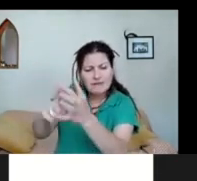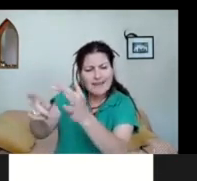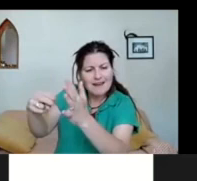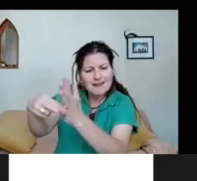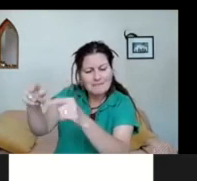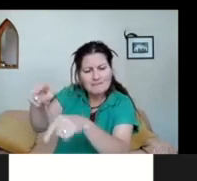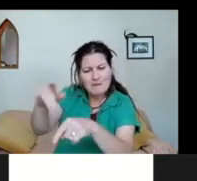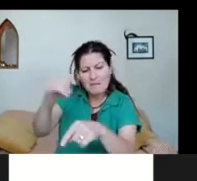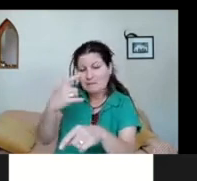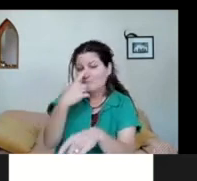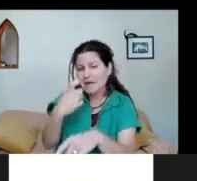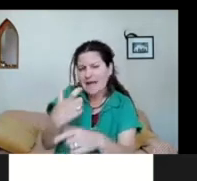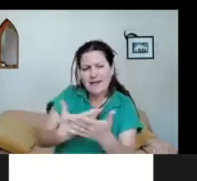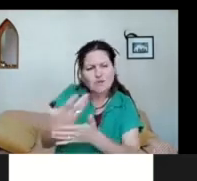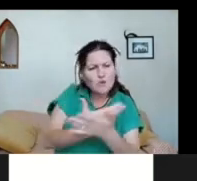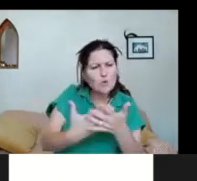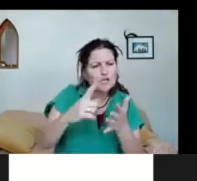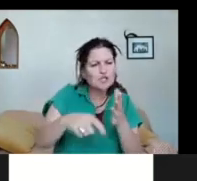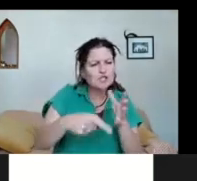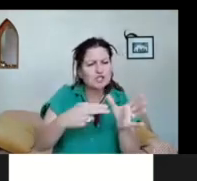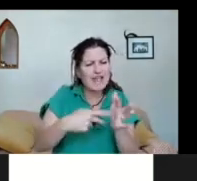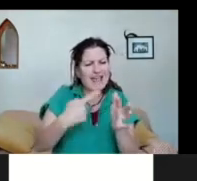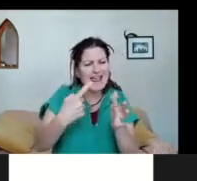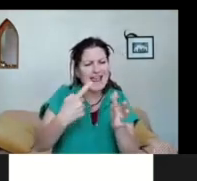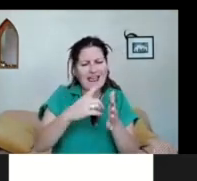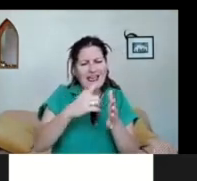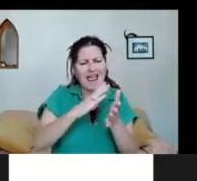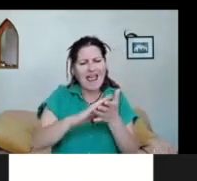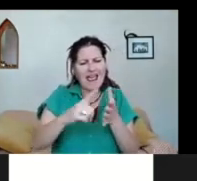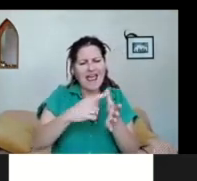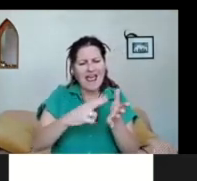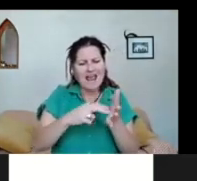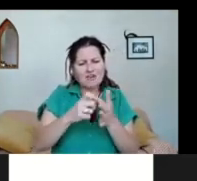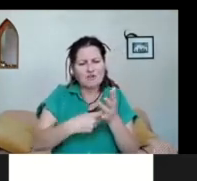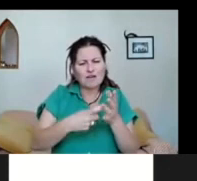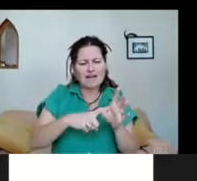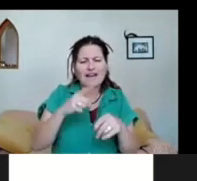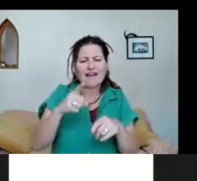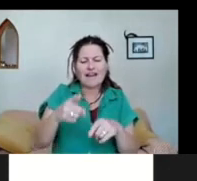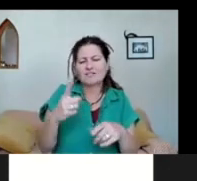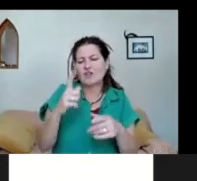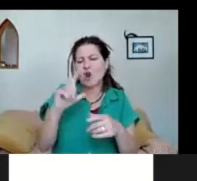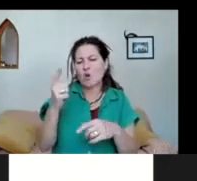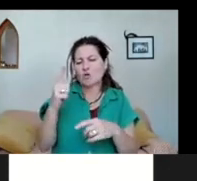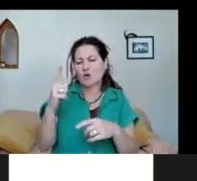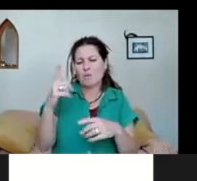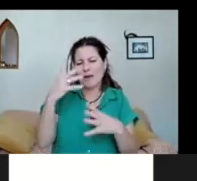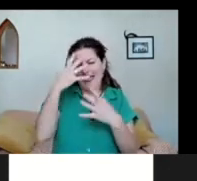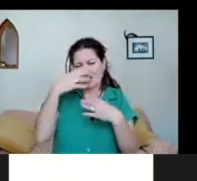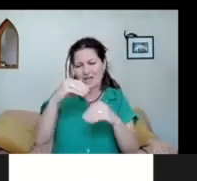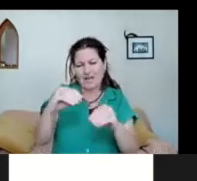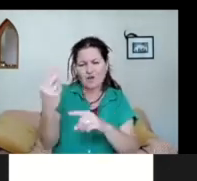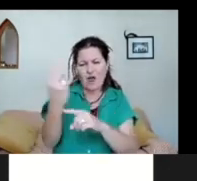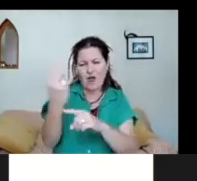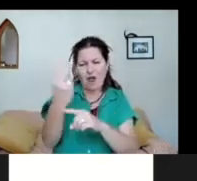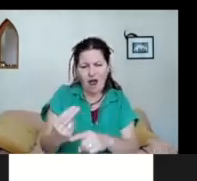Jane at, is Jane Hendry at LEAN, it's Lewisham Education Arts Network. It's very specific in a way that it works with